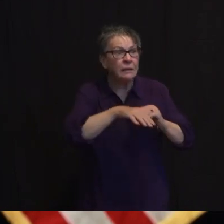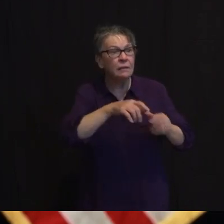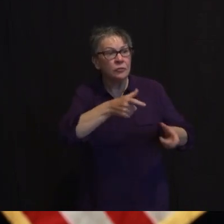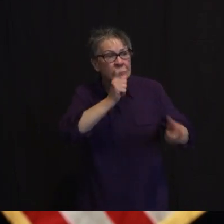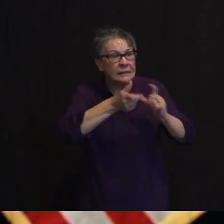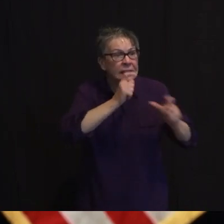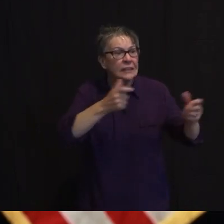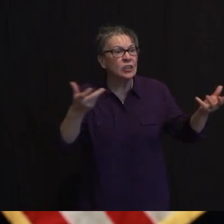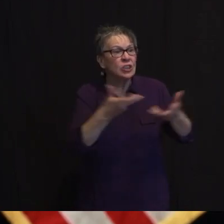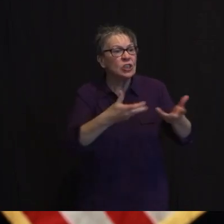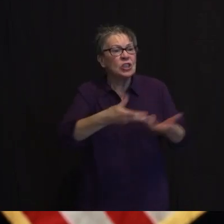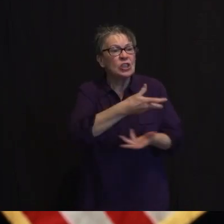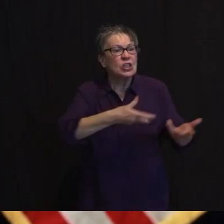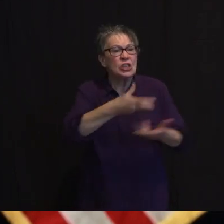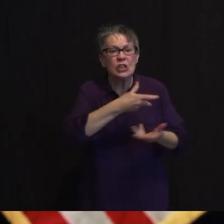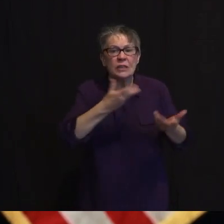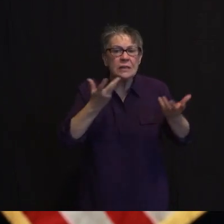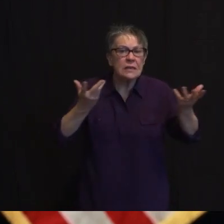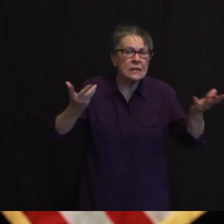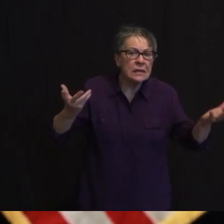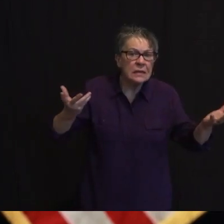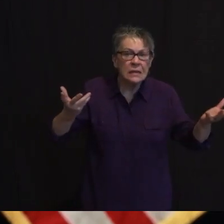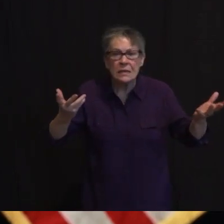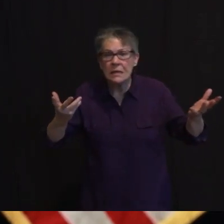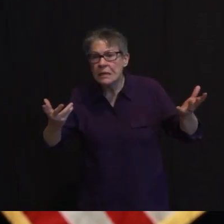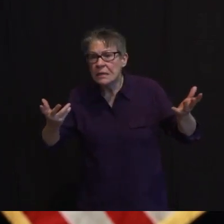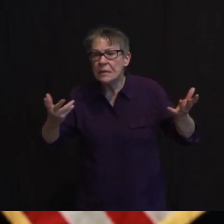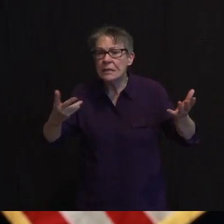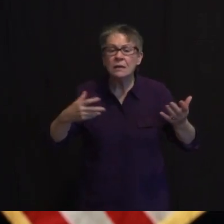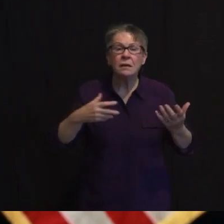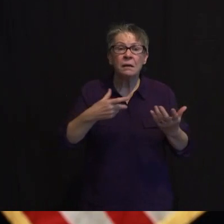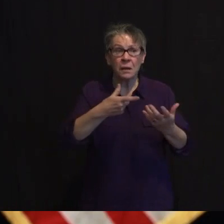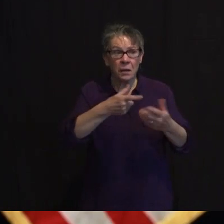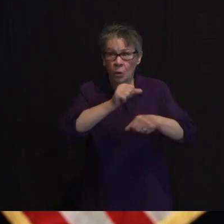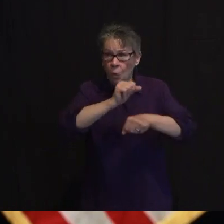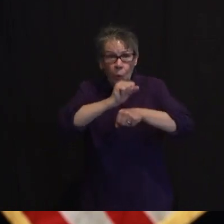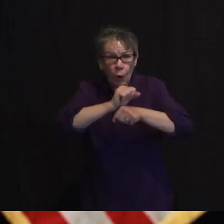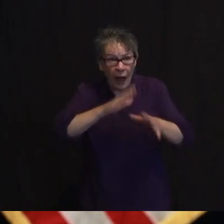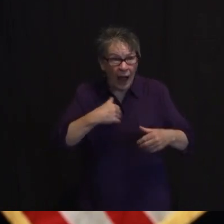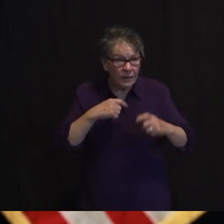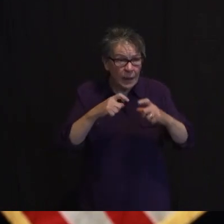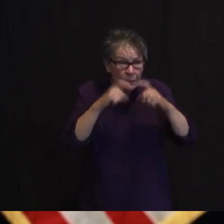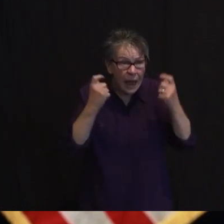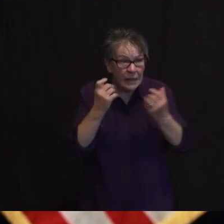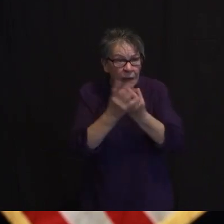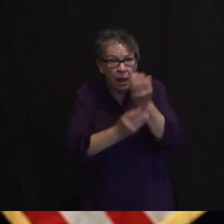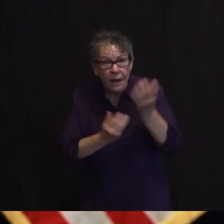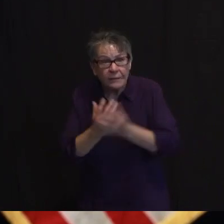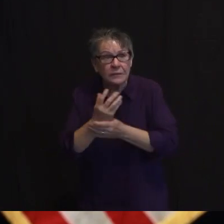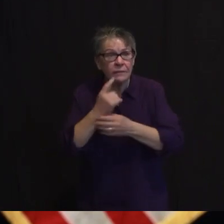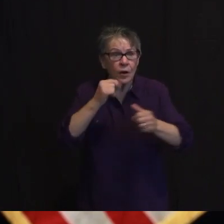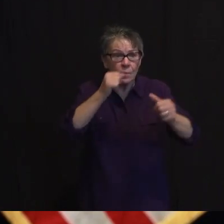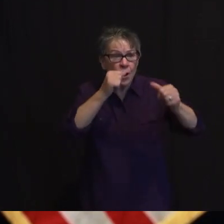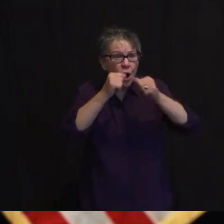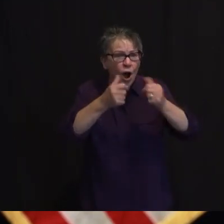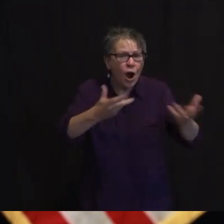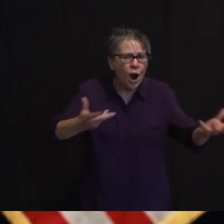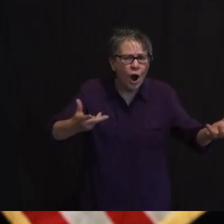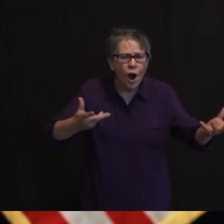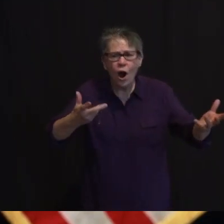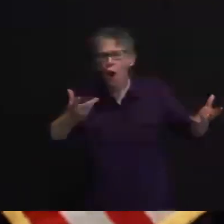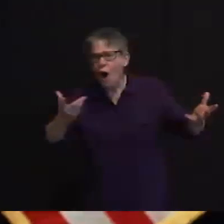at most 50% capacity and X feet from between one table and the next. I personally think, at least early on, that